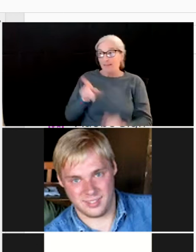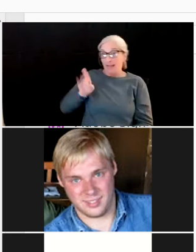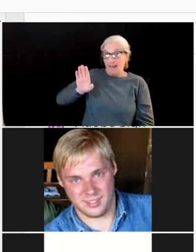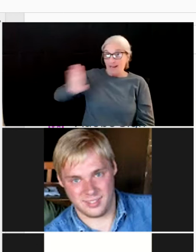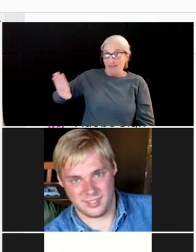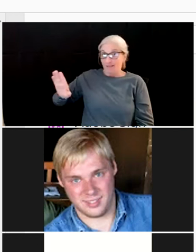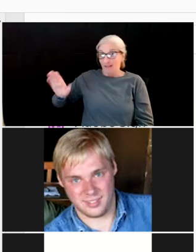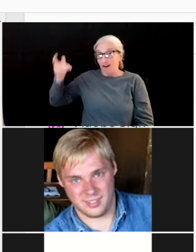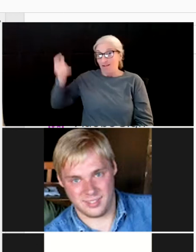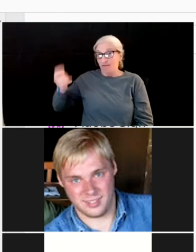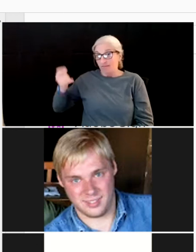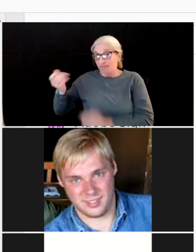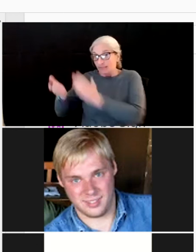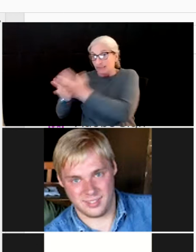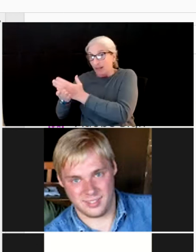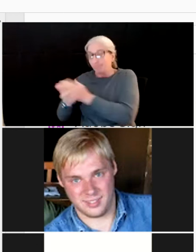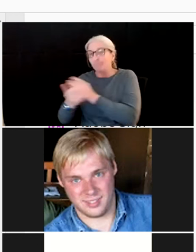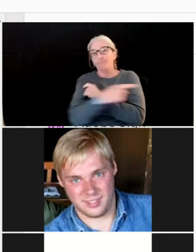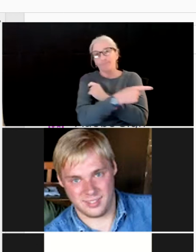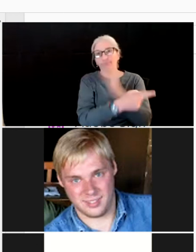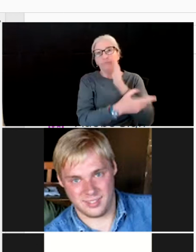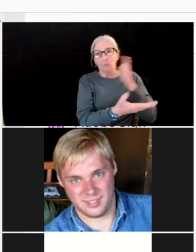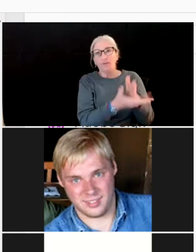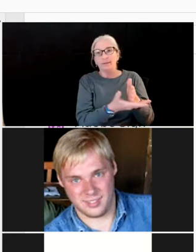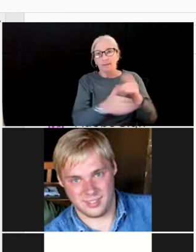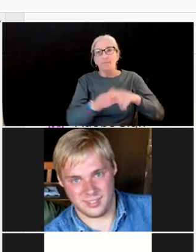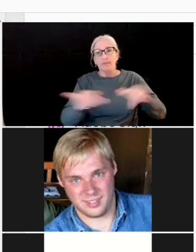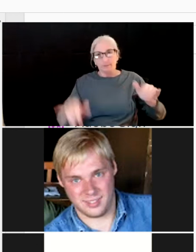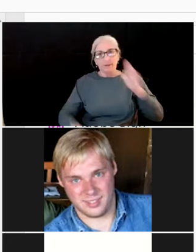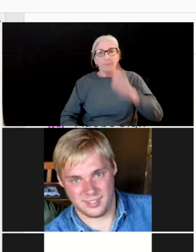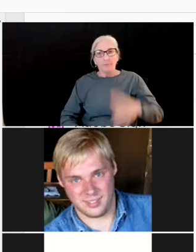the dependent does too. All right, just keep that in mind.